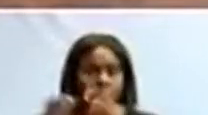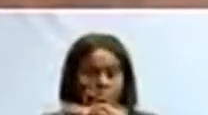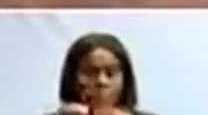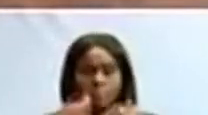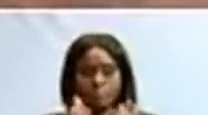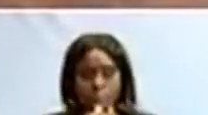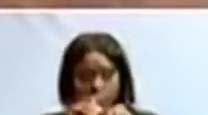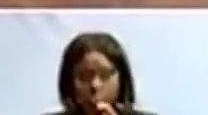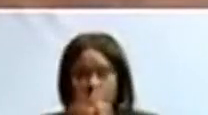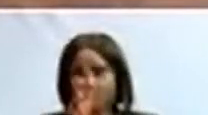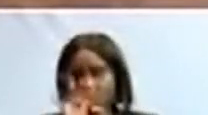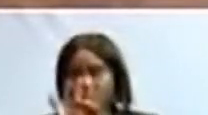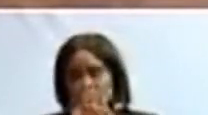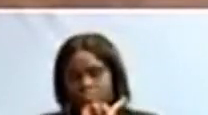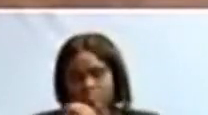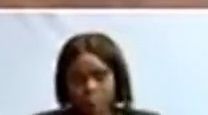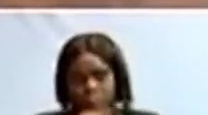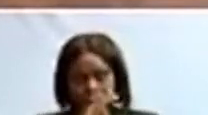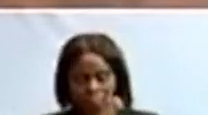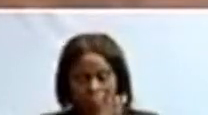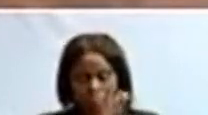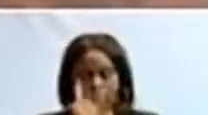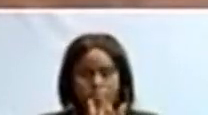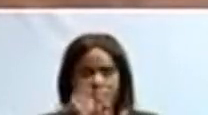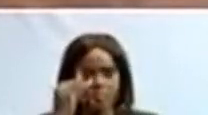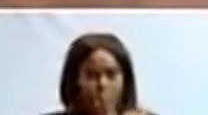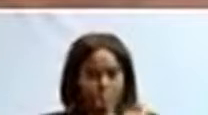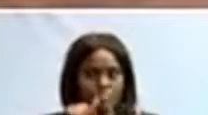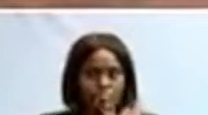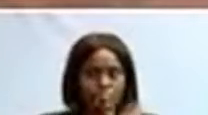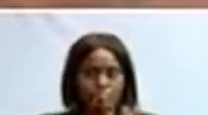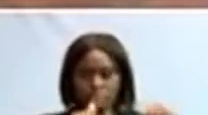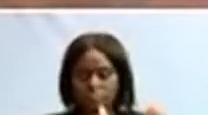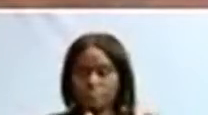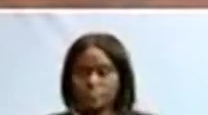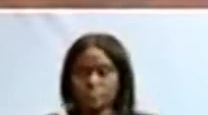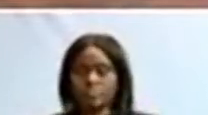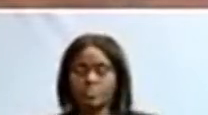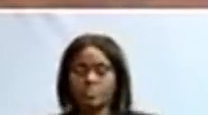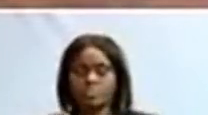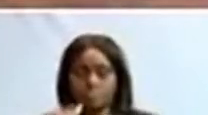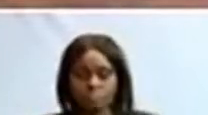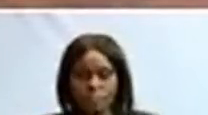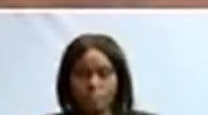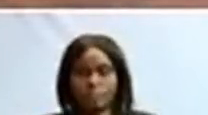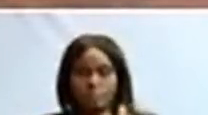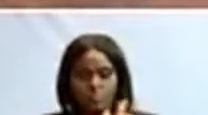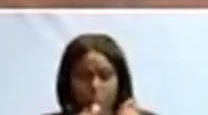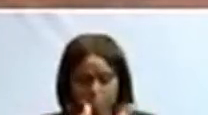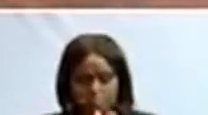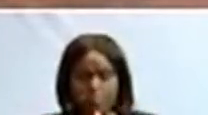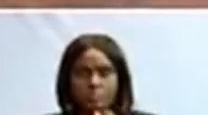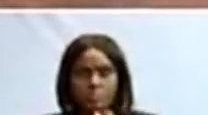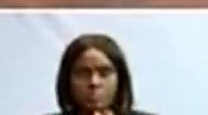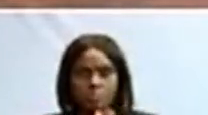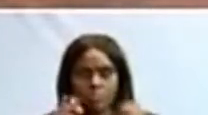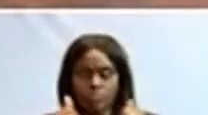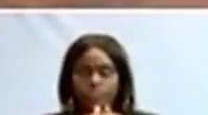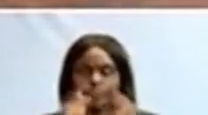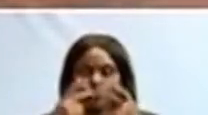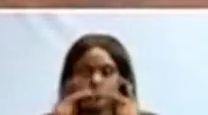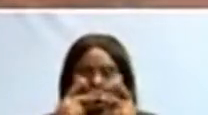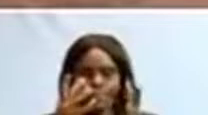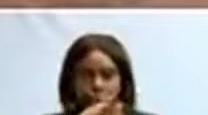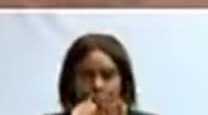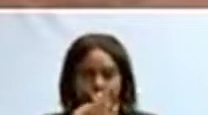within 48 hours after the end of an activity in accordance with the Public